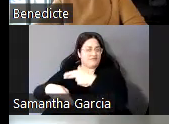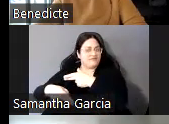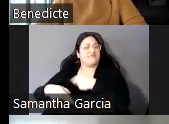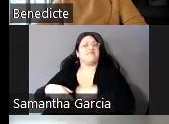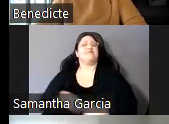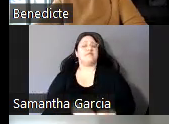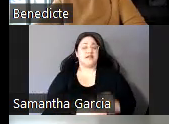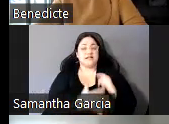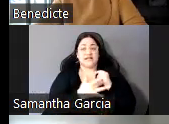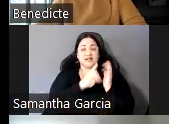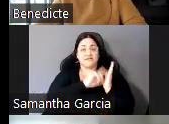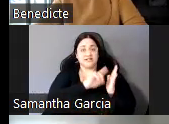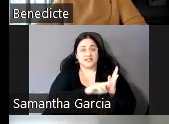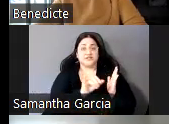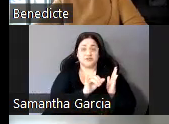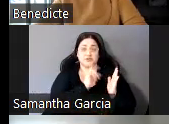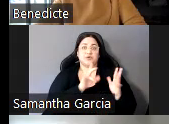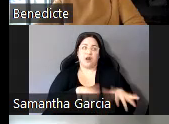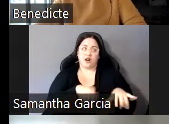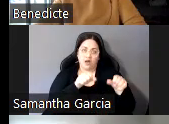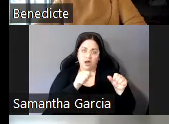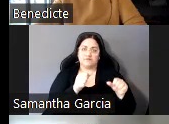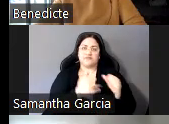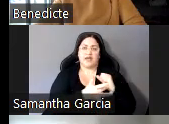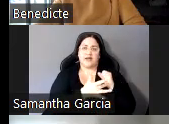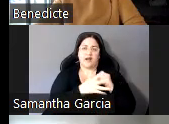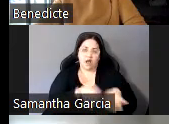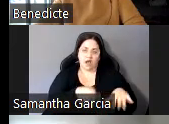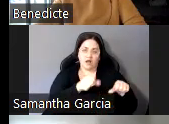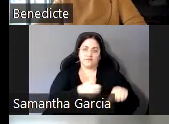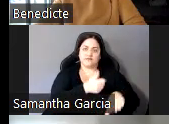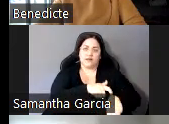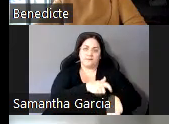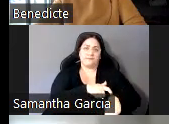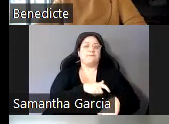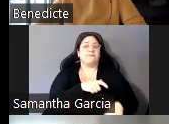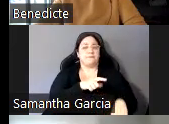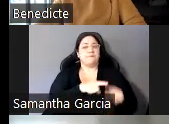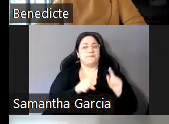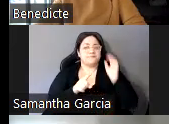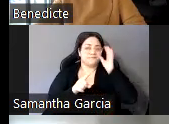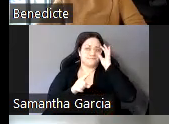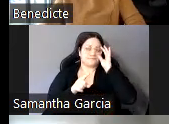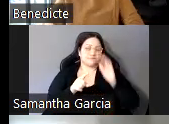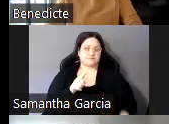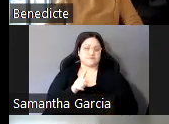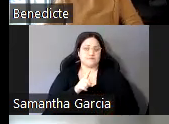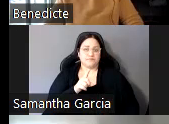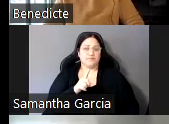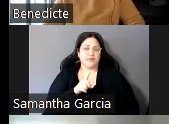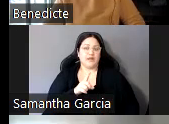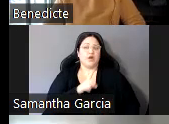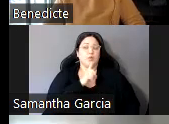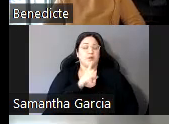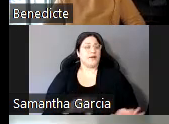So there is a change of foot in policing to do that. But what I always say is policing is a complaint-driven organizations. So if you're